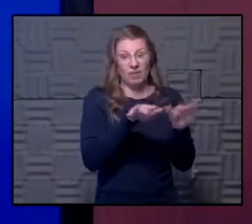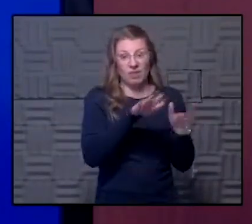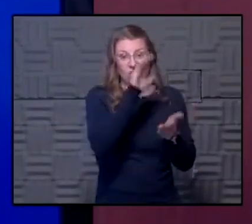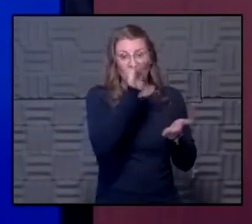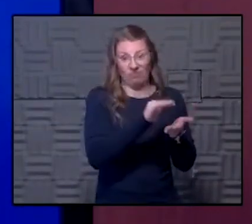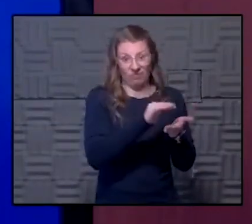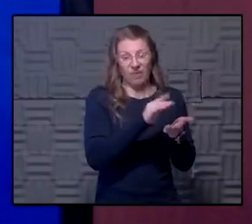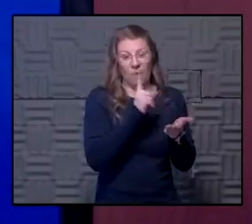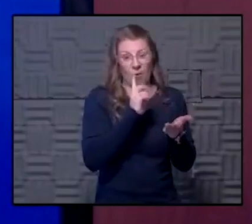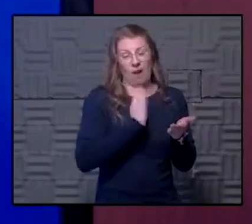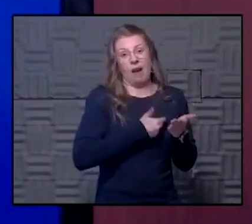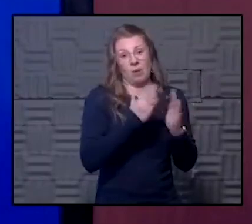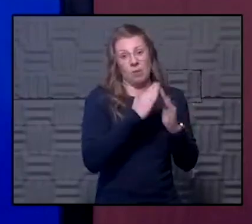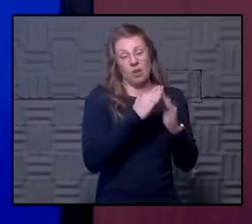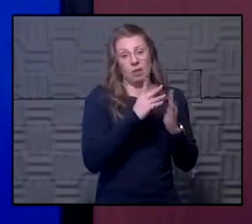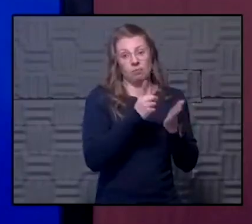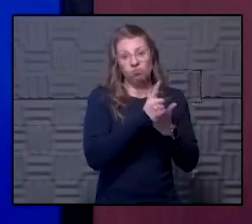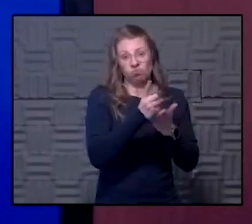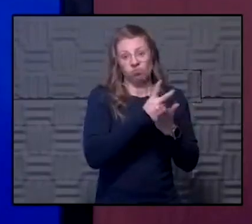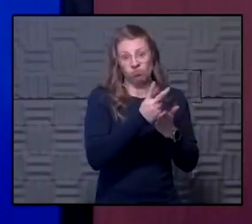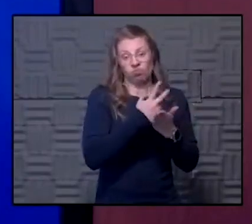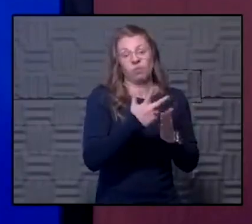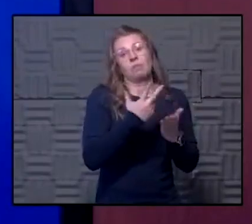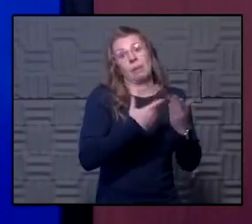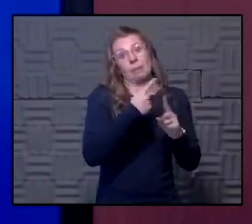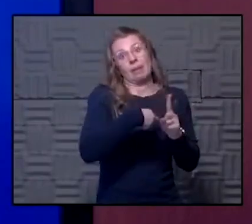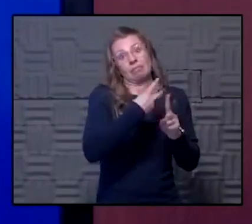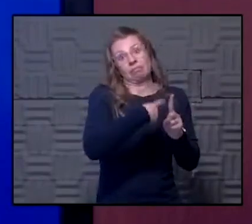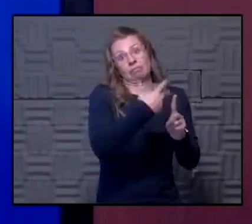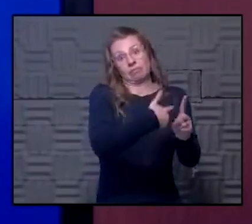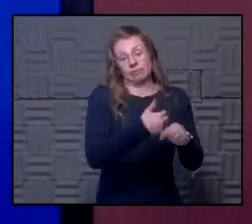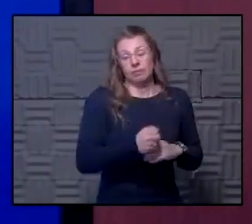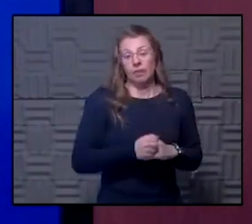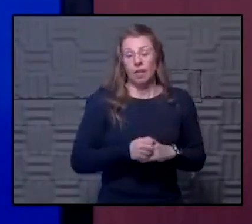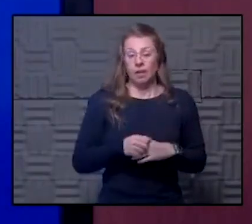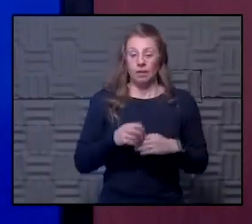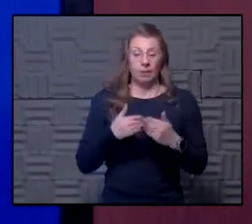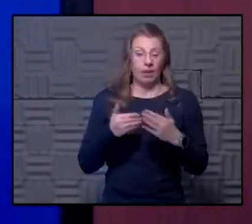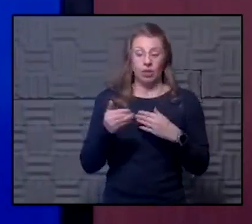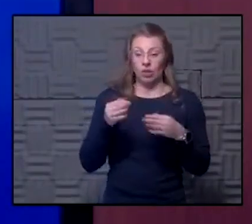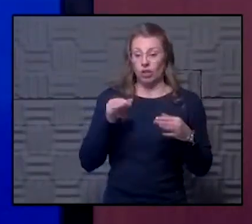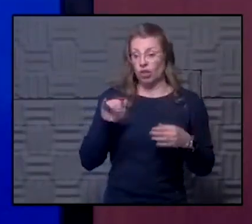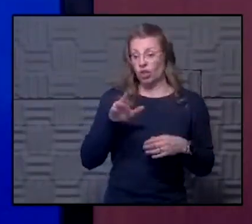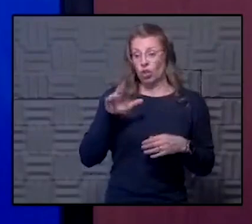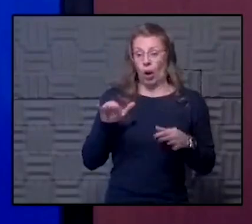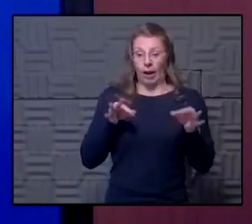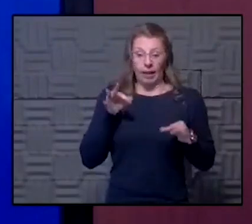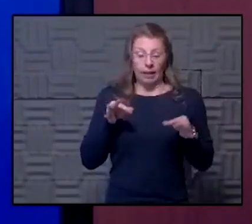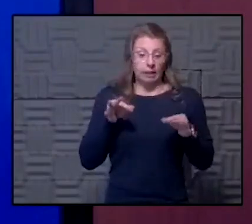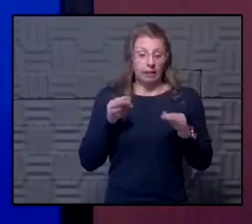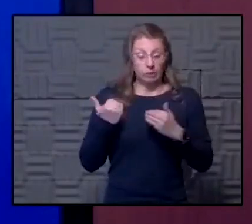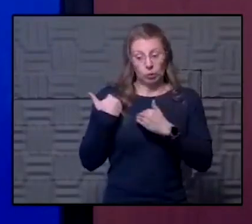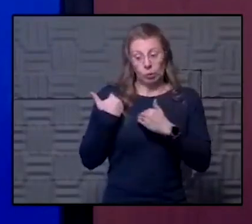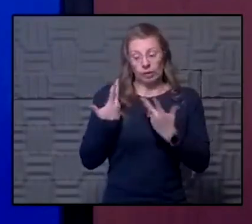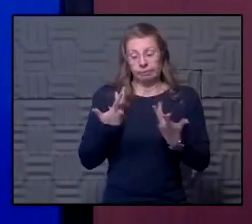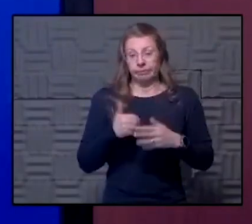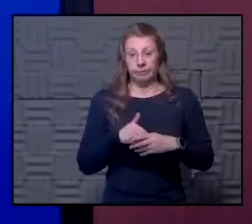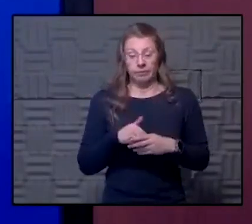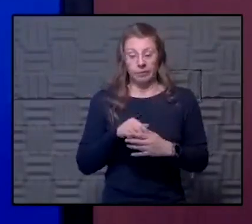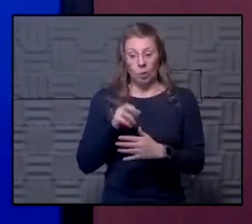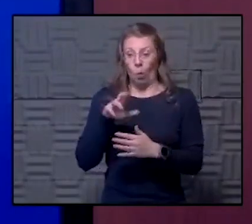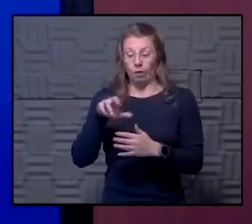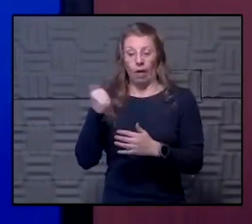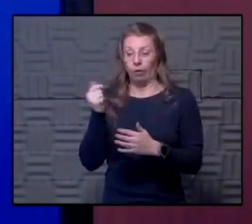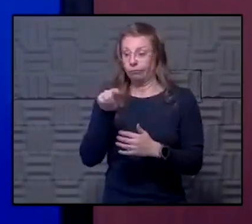for at least several weeks, maybe not months. And so regardless of the circumstance, jury duty or otherwise, those things are important. I think